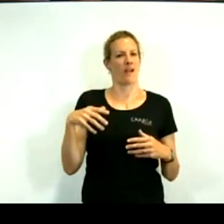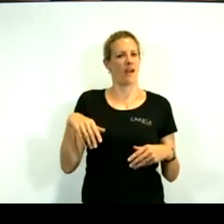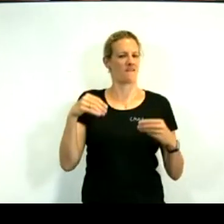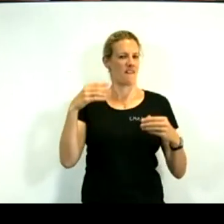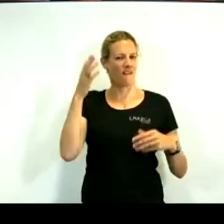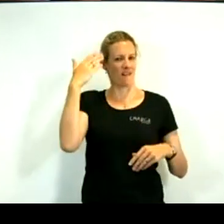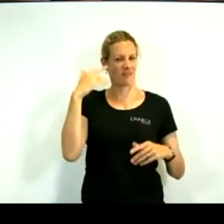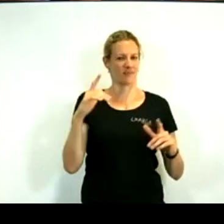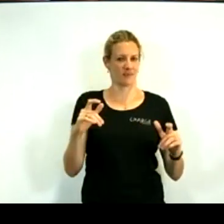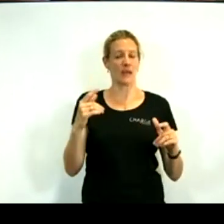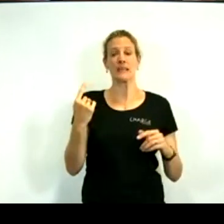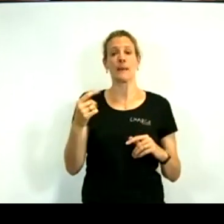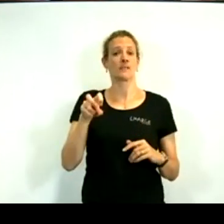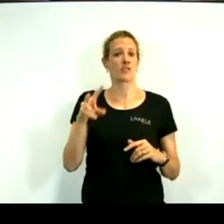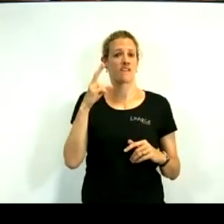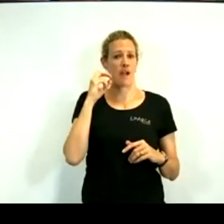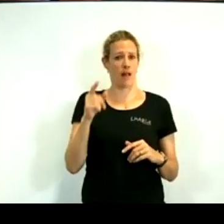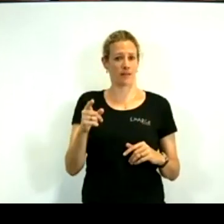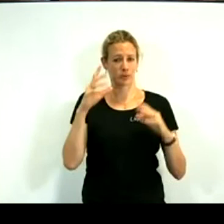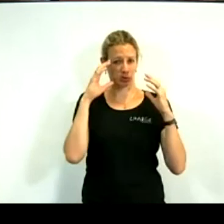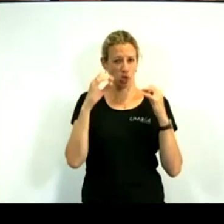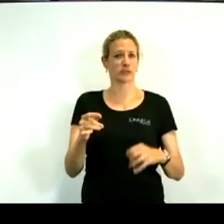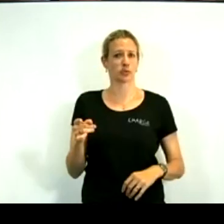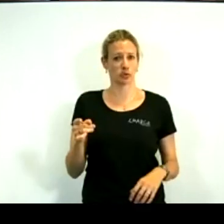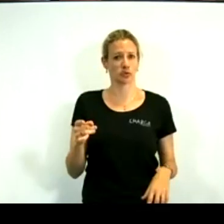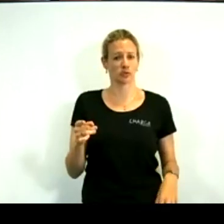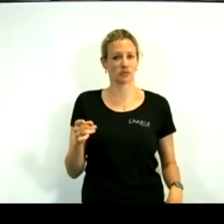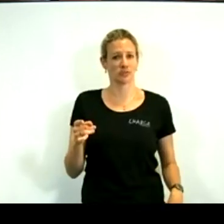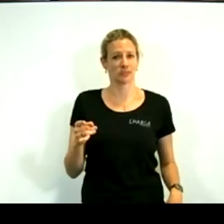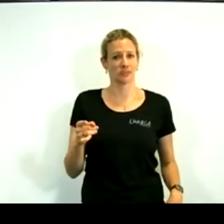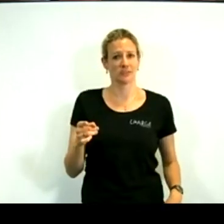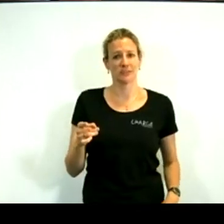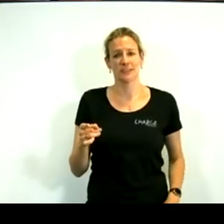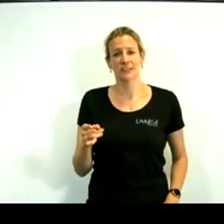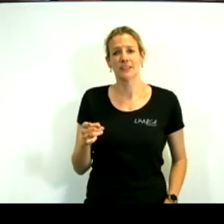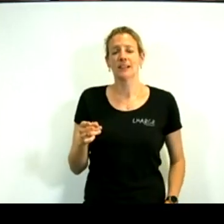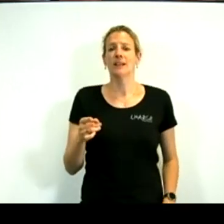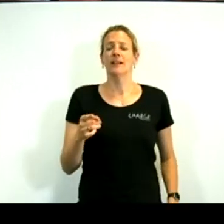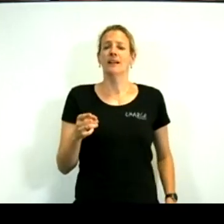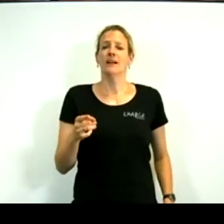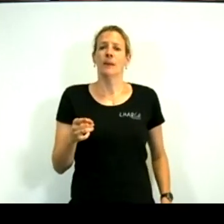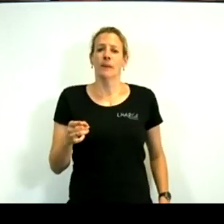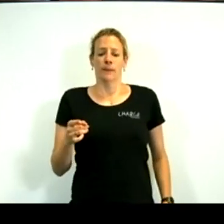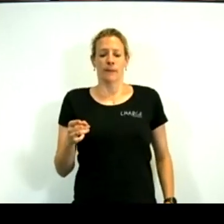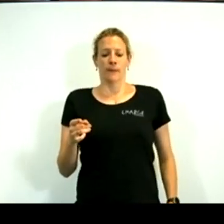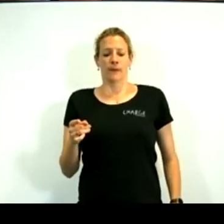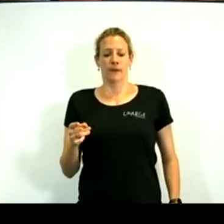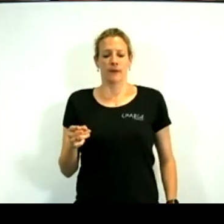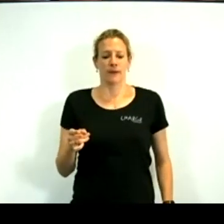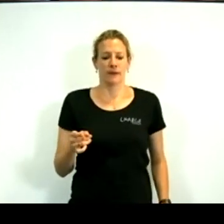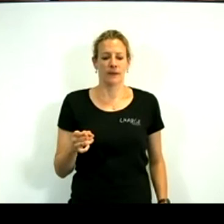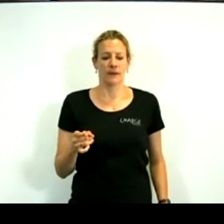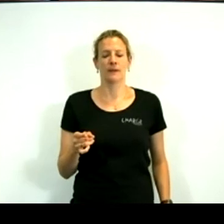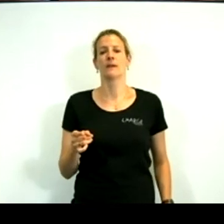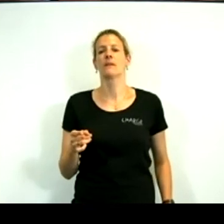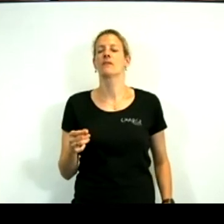who is using fine vision in one eye with just a little piece of